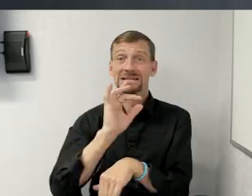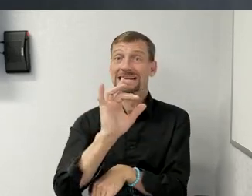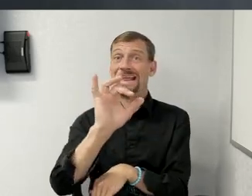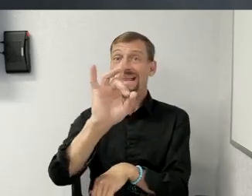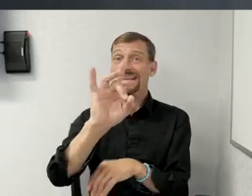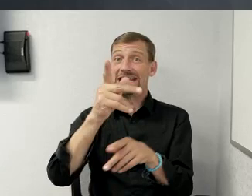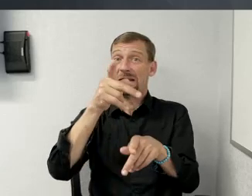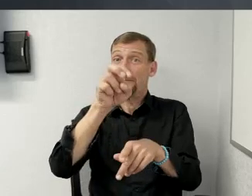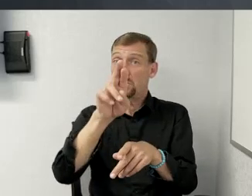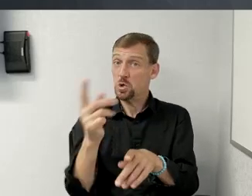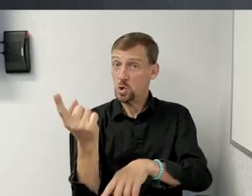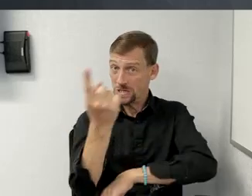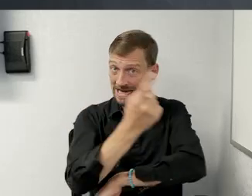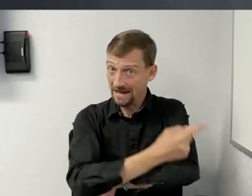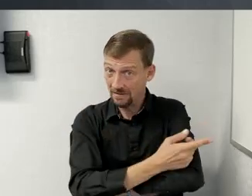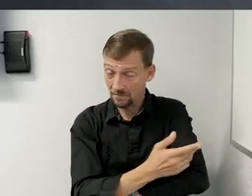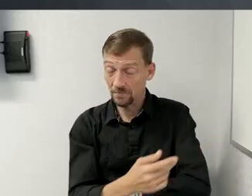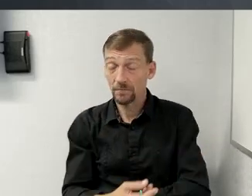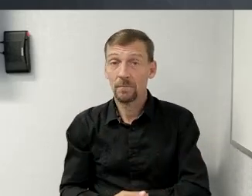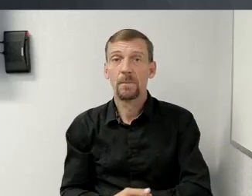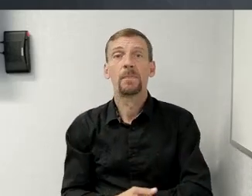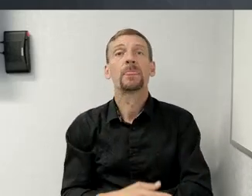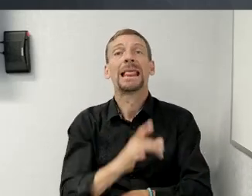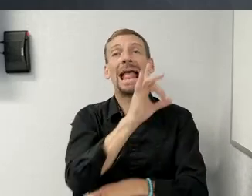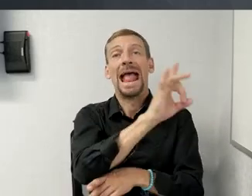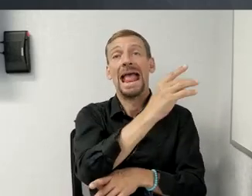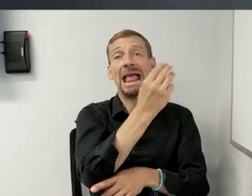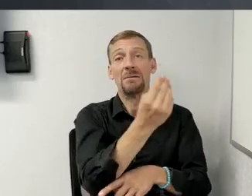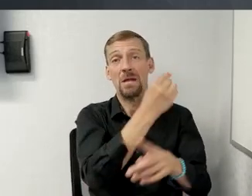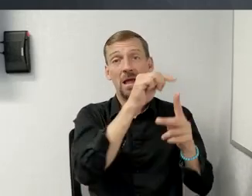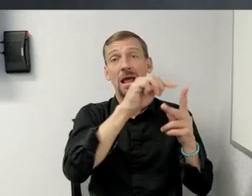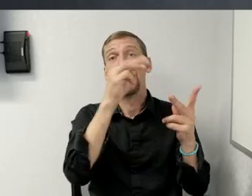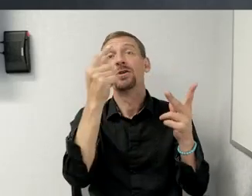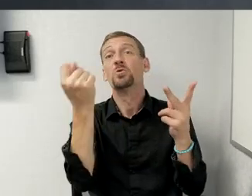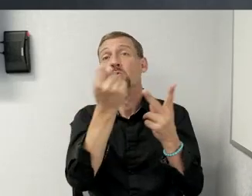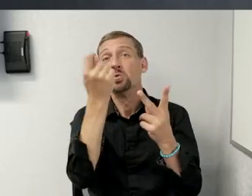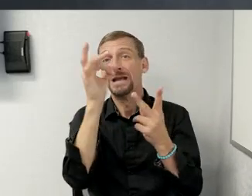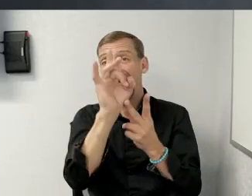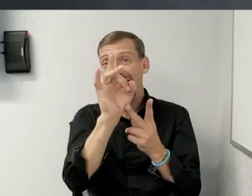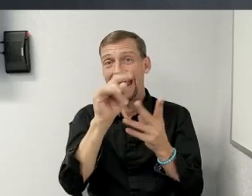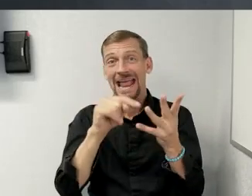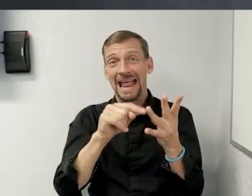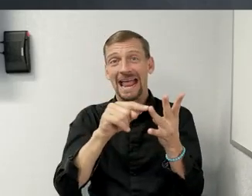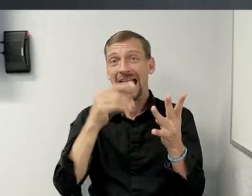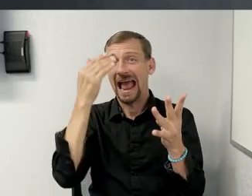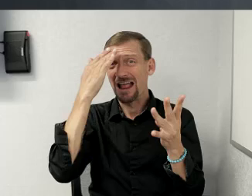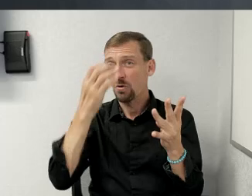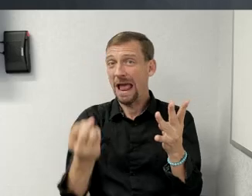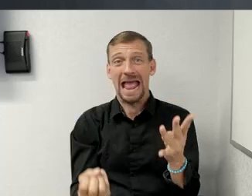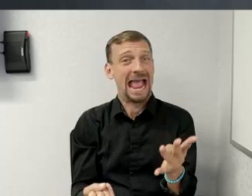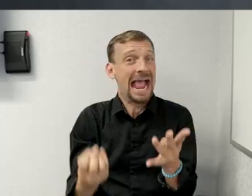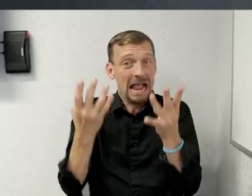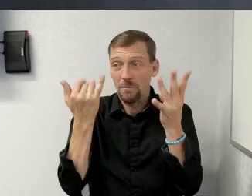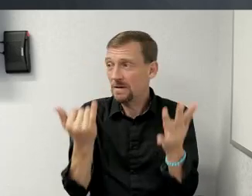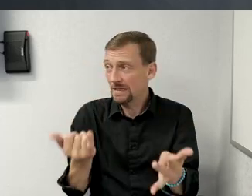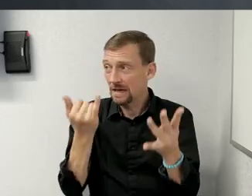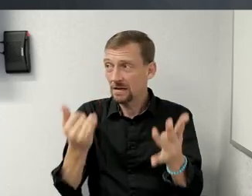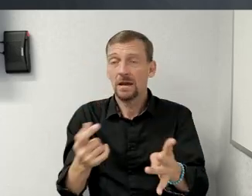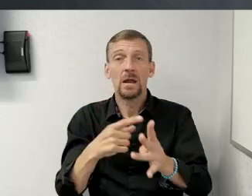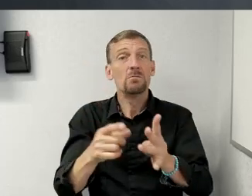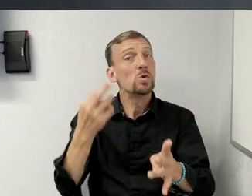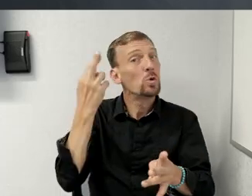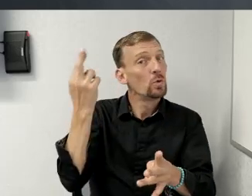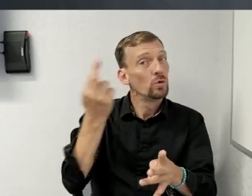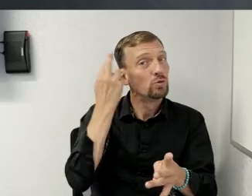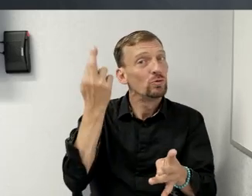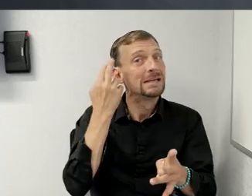day. So we did 8 on Monday, we did 8 on Tuesday. I don't know yet exactly what we did today. But the